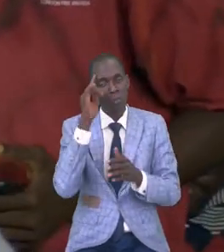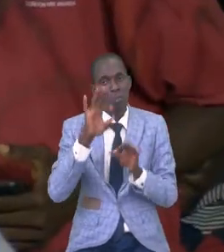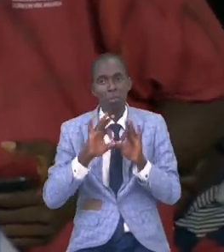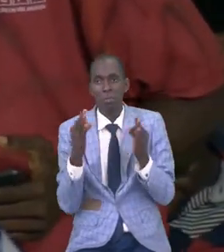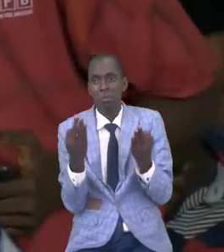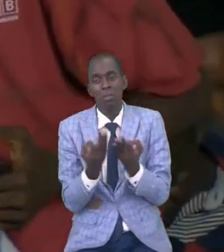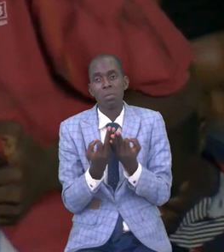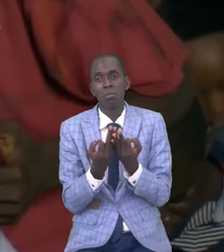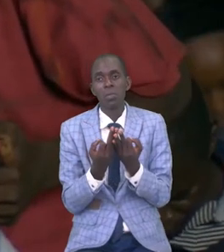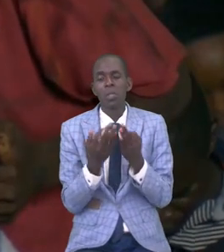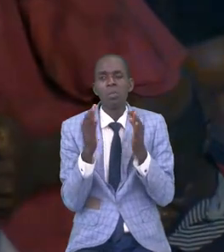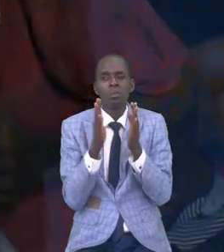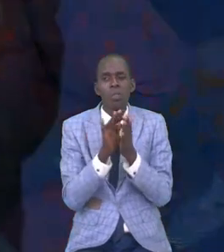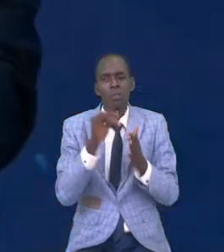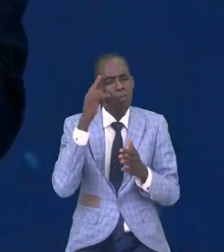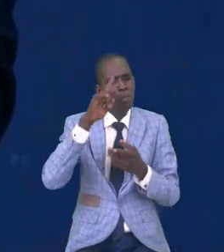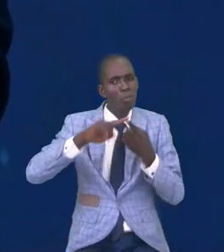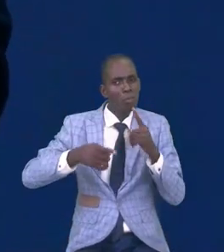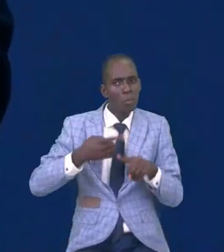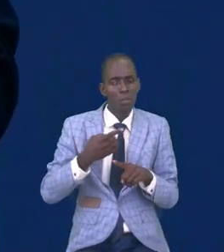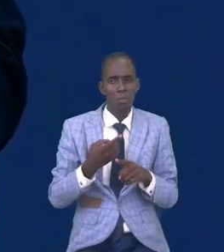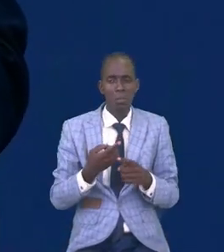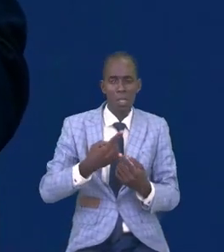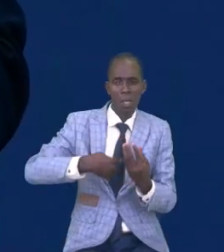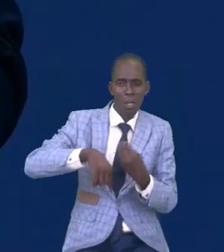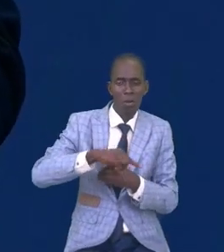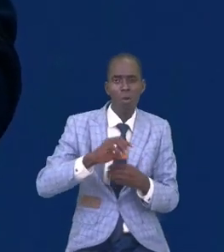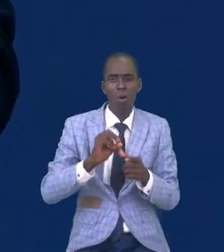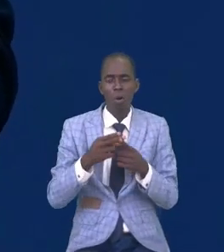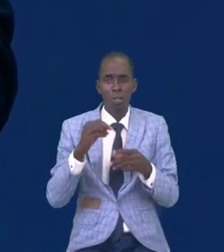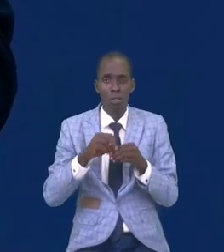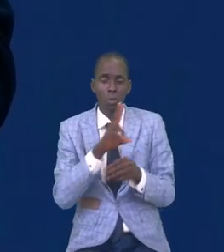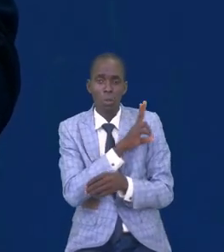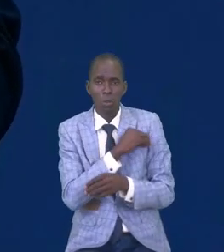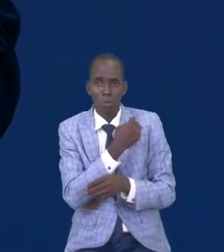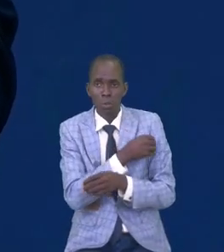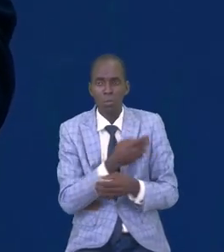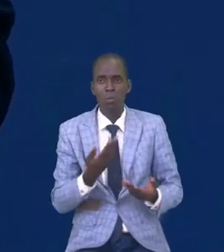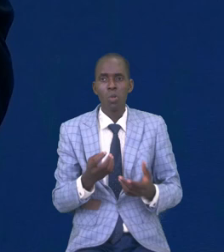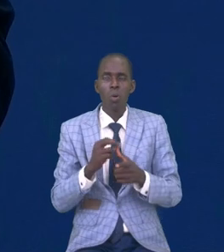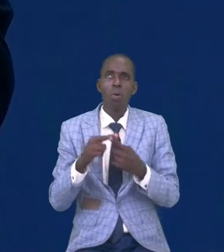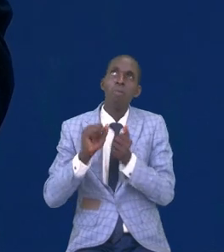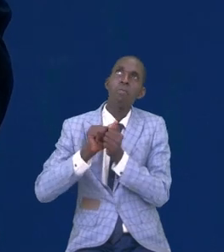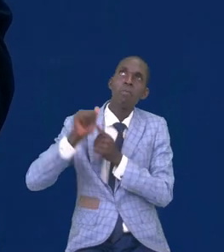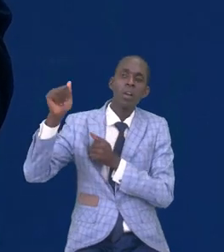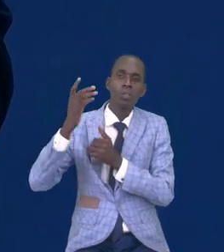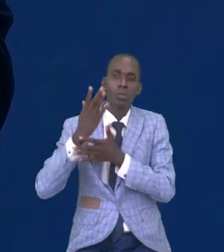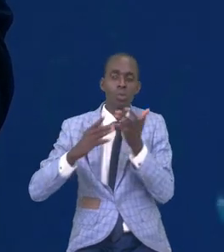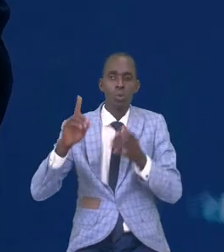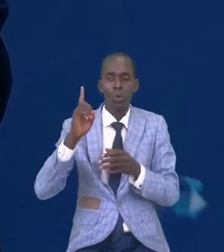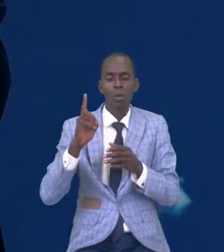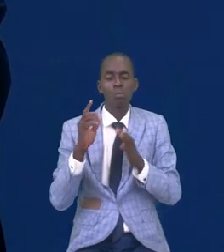Please, you have a package that will be given to you by the convener of the